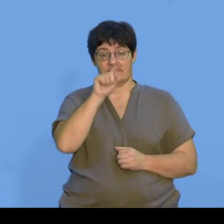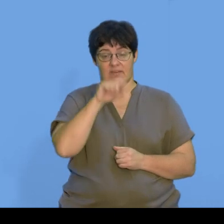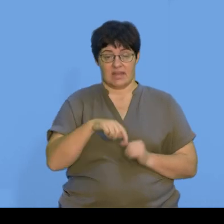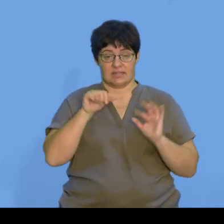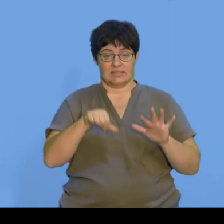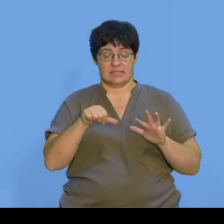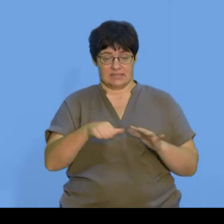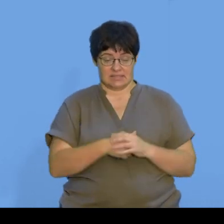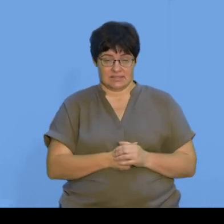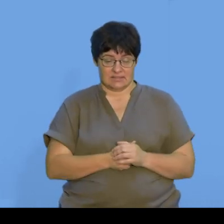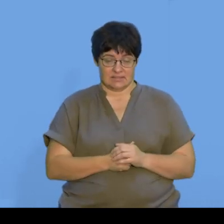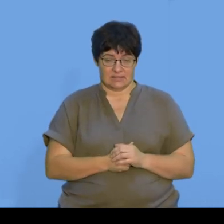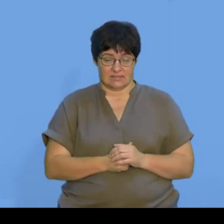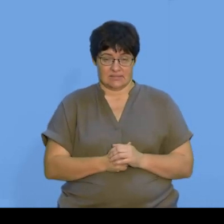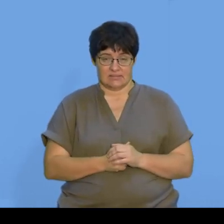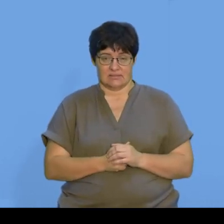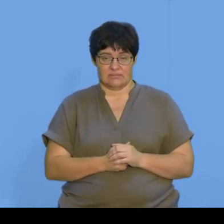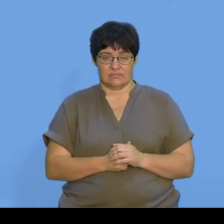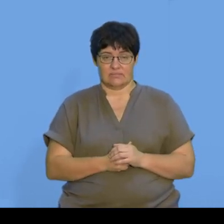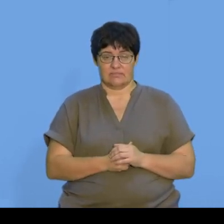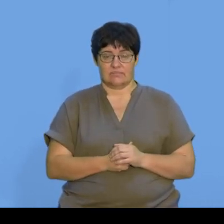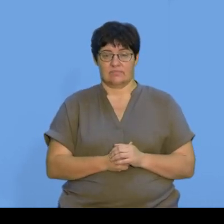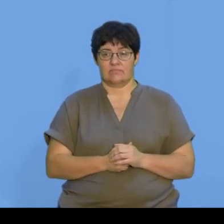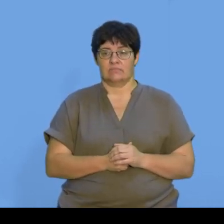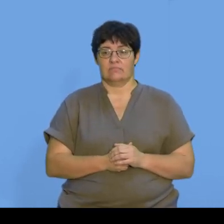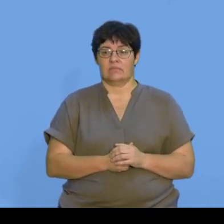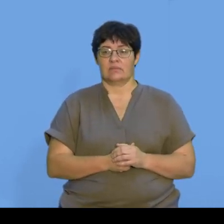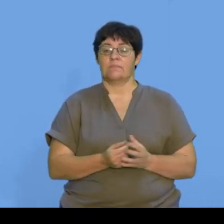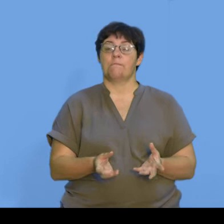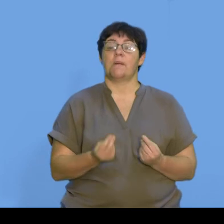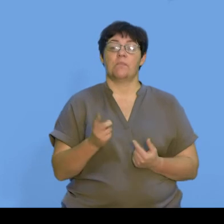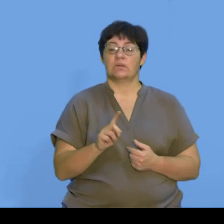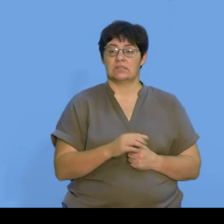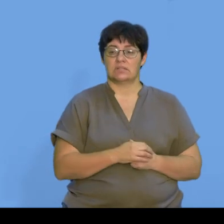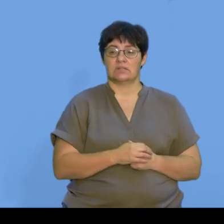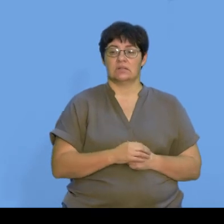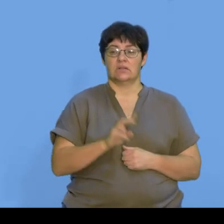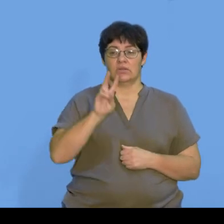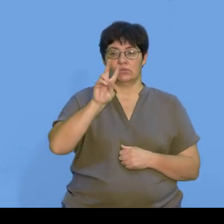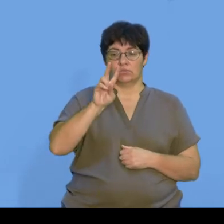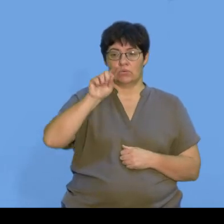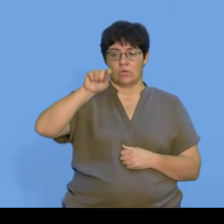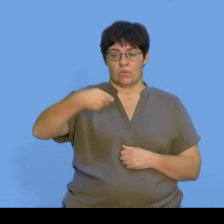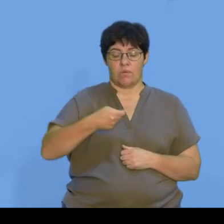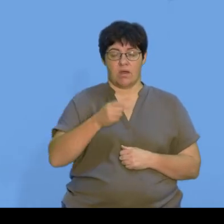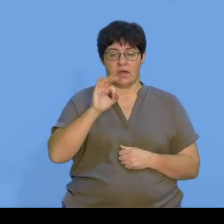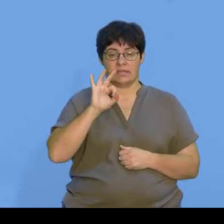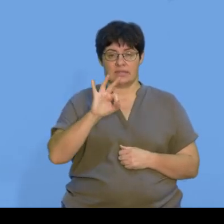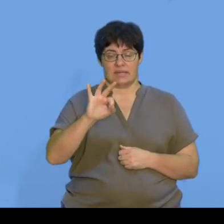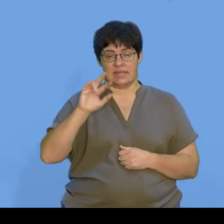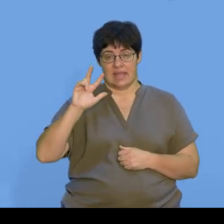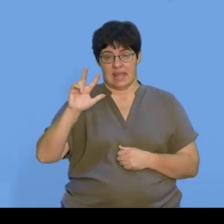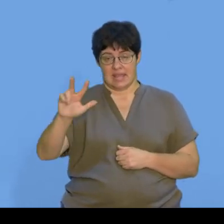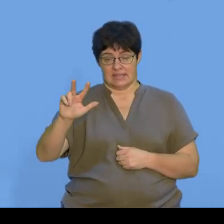38.1, okay? We divide that by the molar mass of oxygen, which is 16 grams per mole. That expressed as a decimal